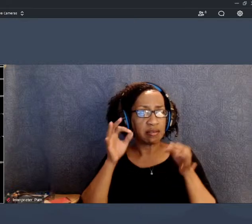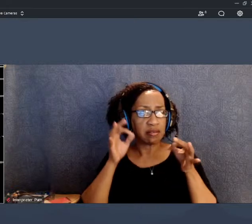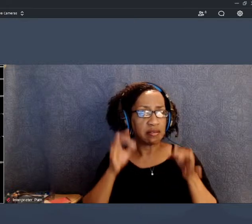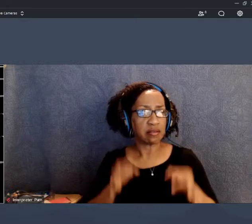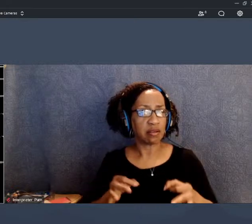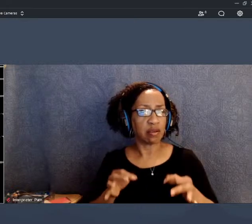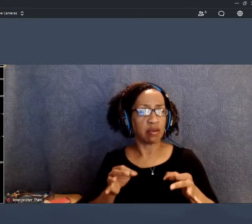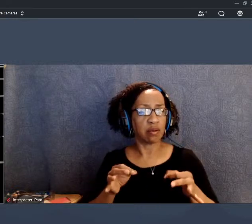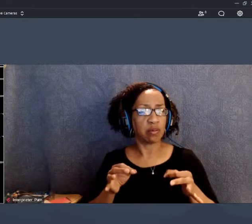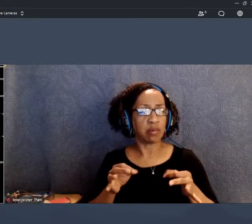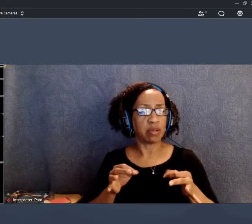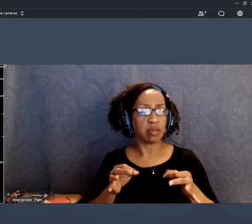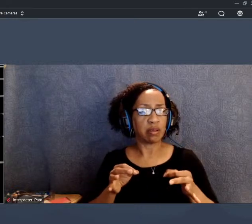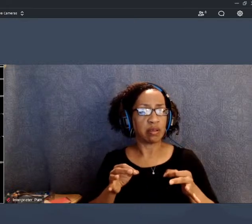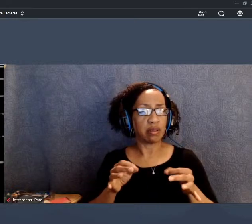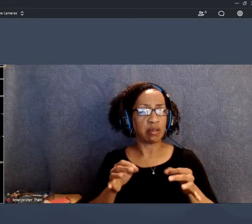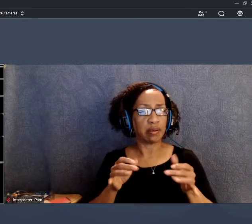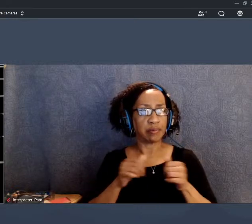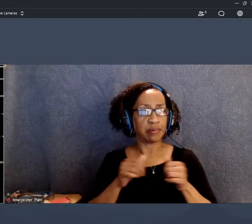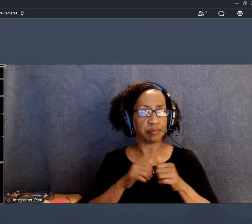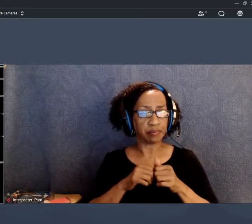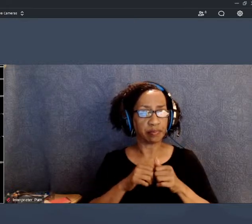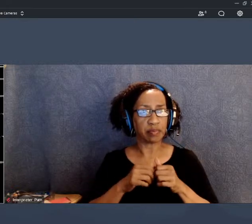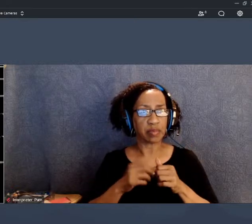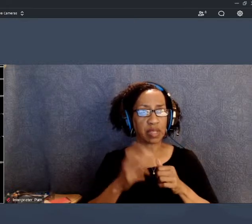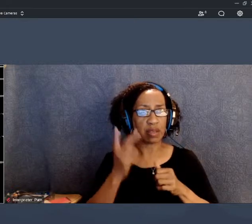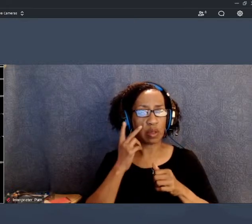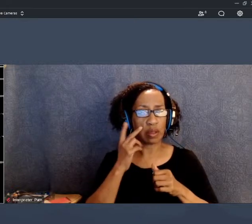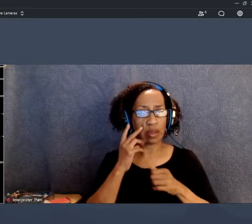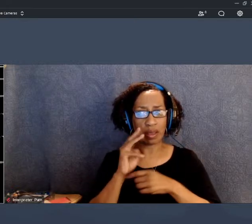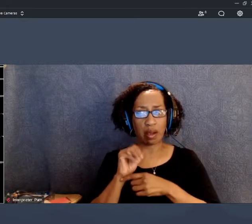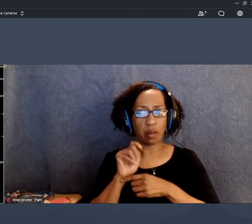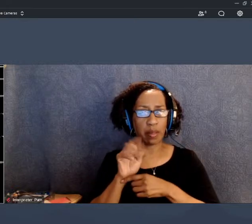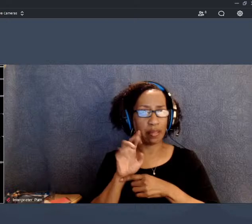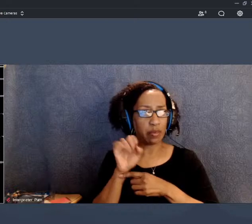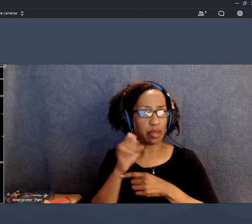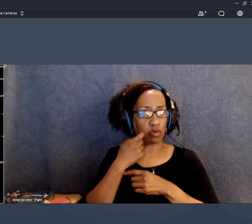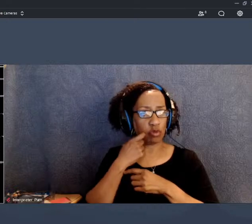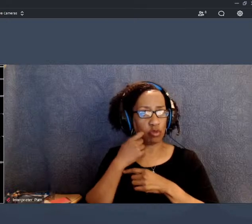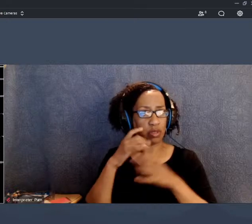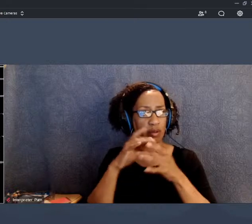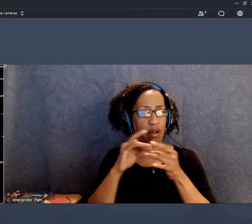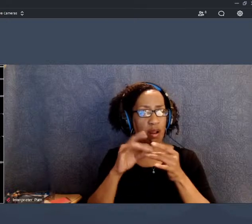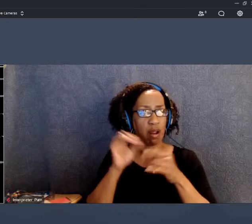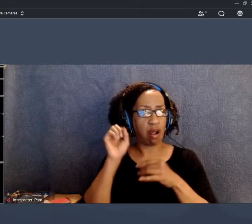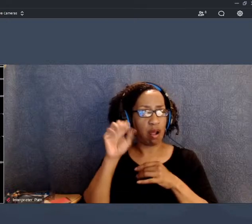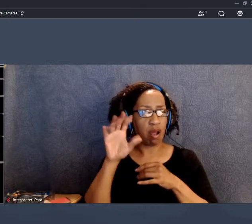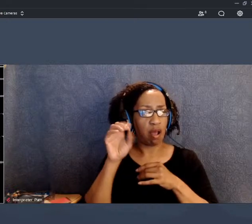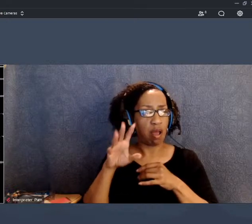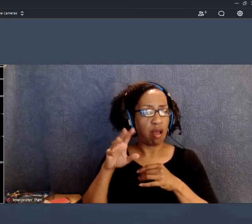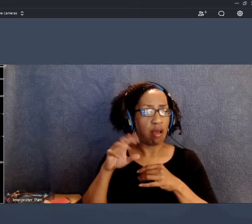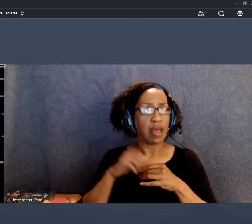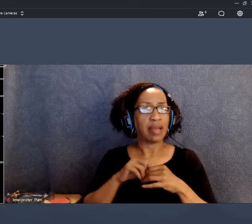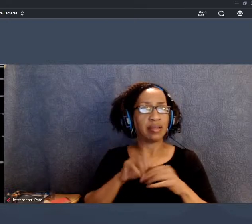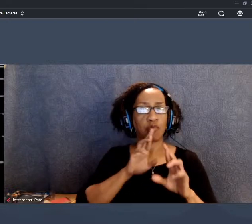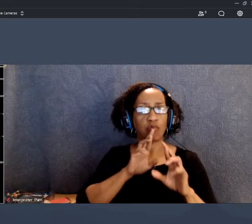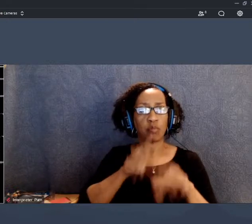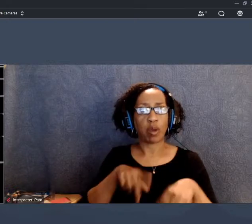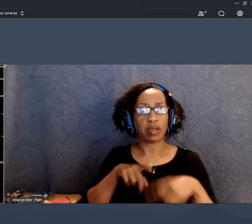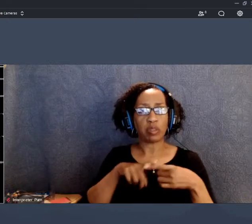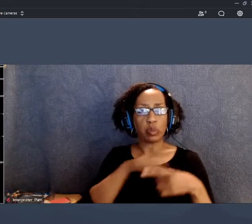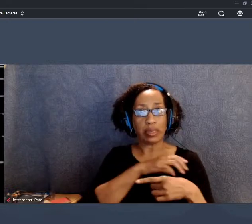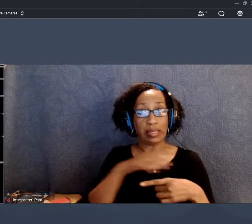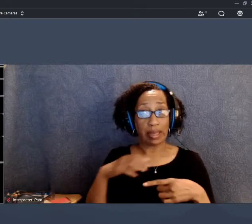determining, measuring the metrics that you just mentioned and reporting that to the council. Because the